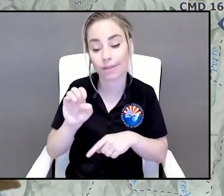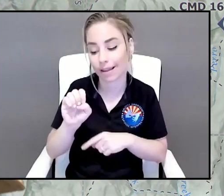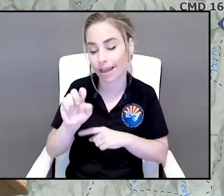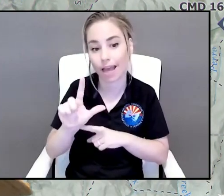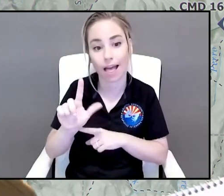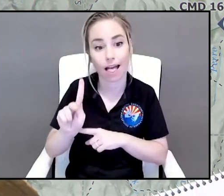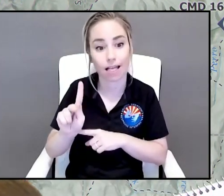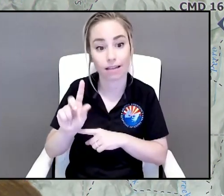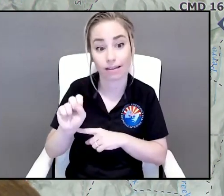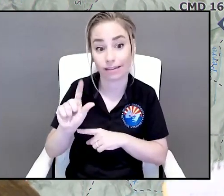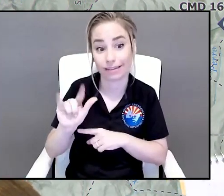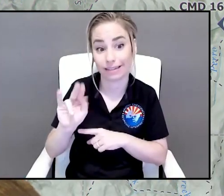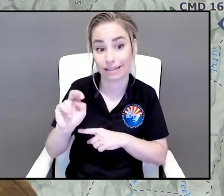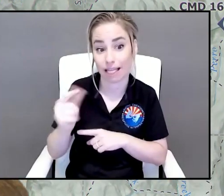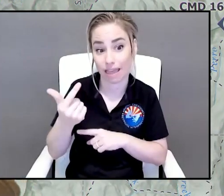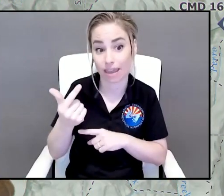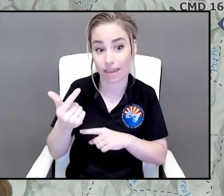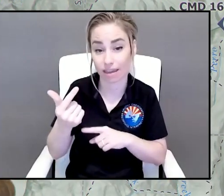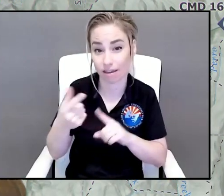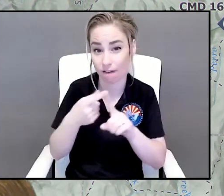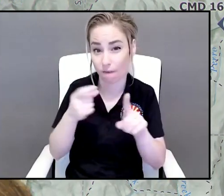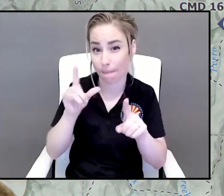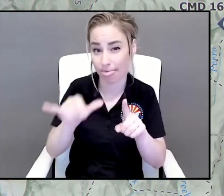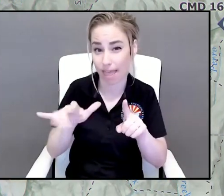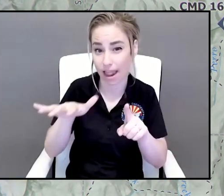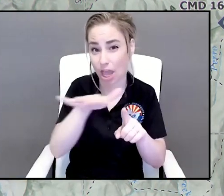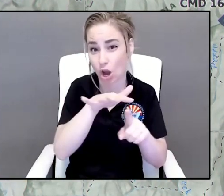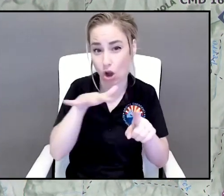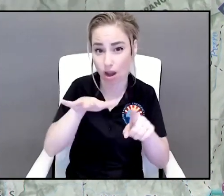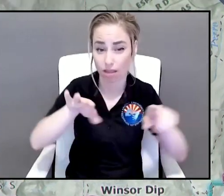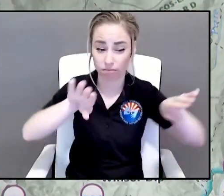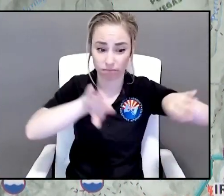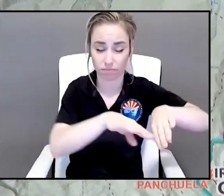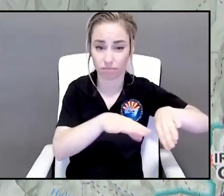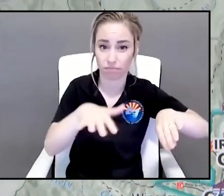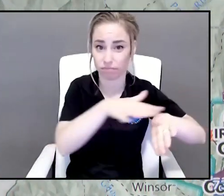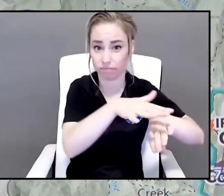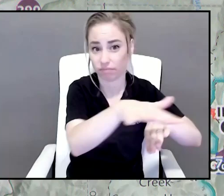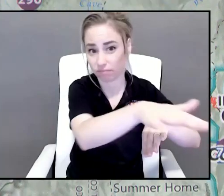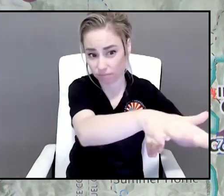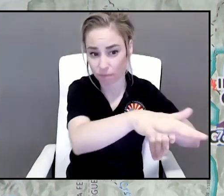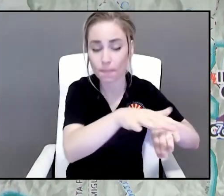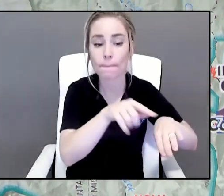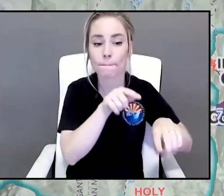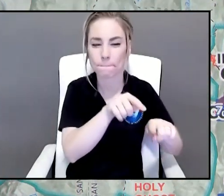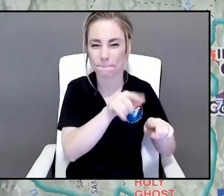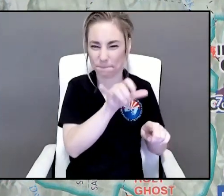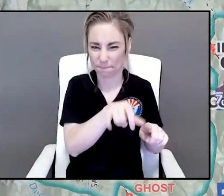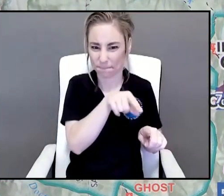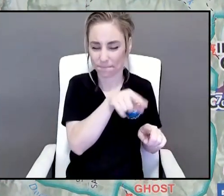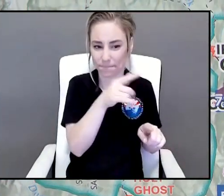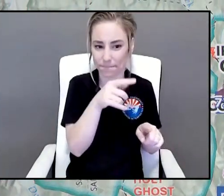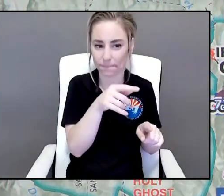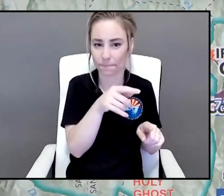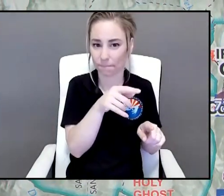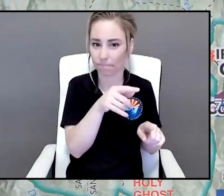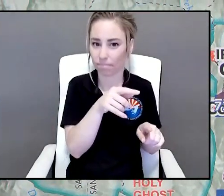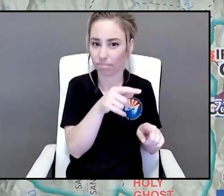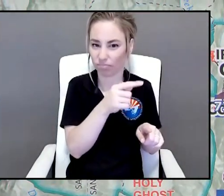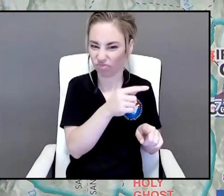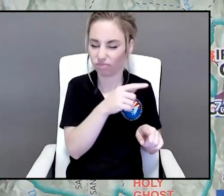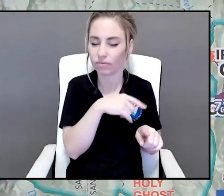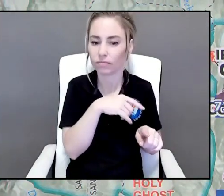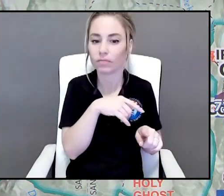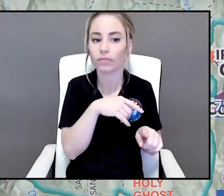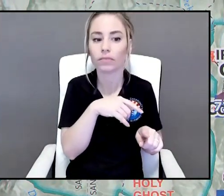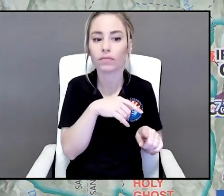on our map up here. There's several drainages coming down. I guess it's right in here. A lot of that country that they put